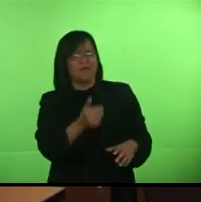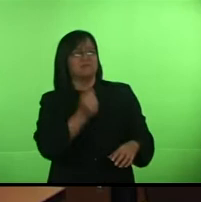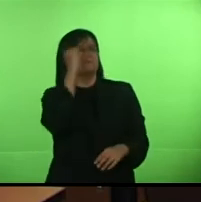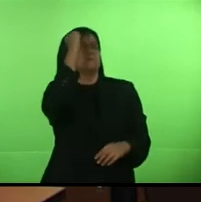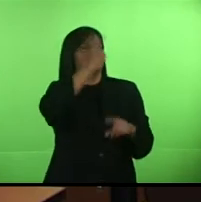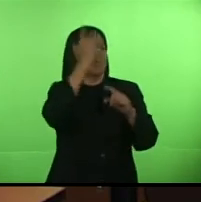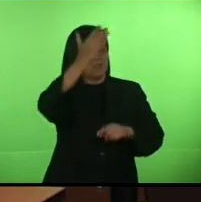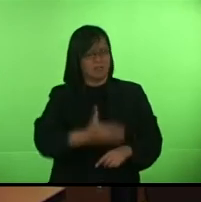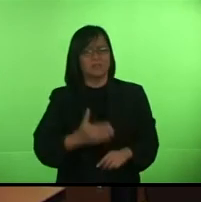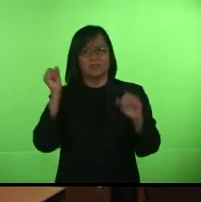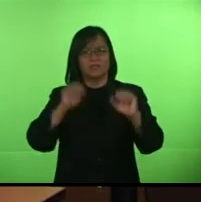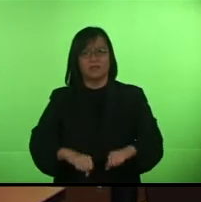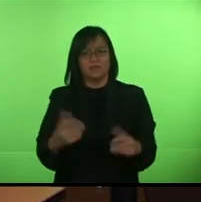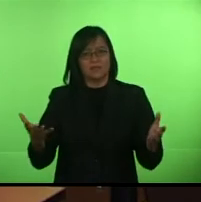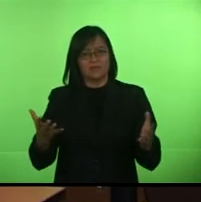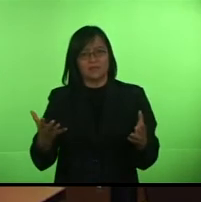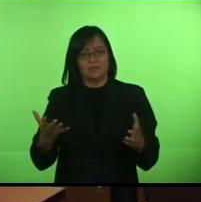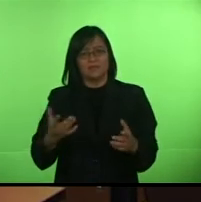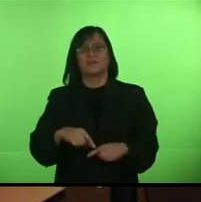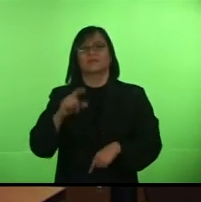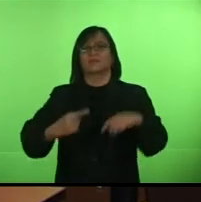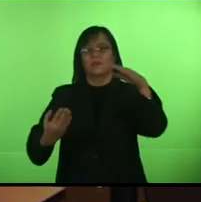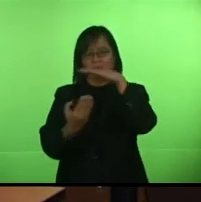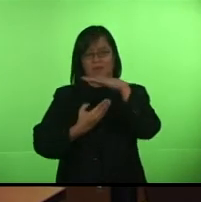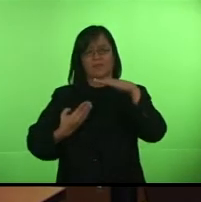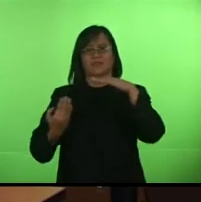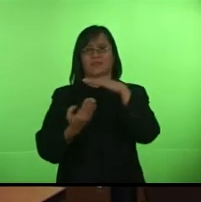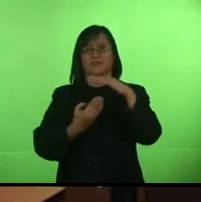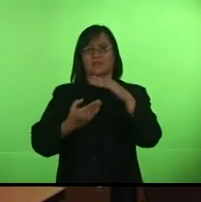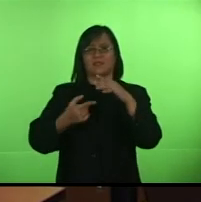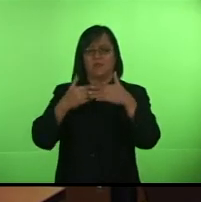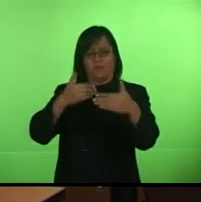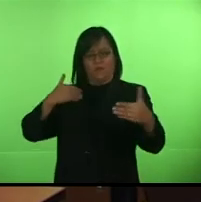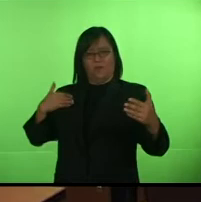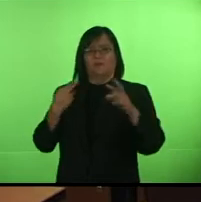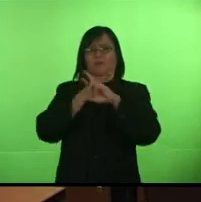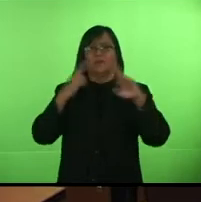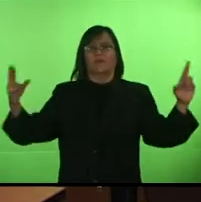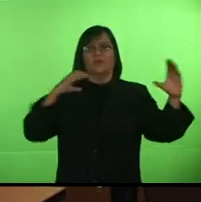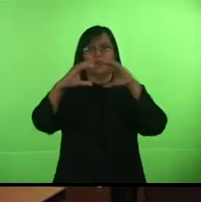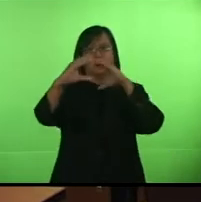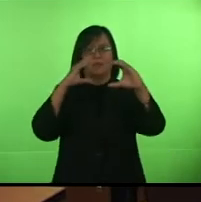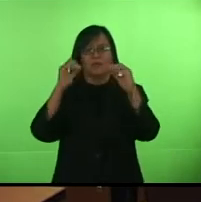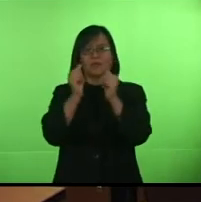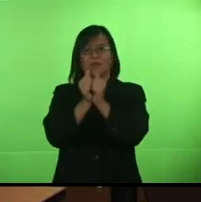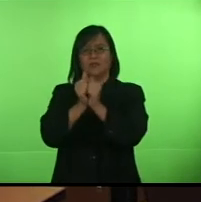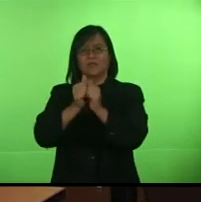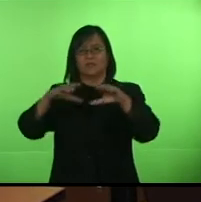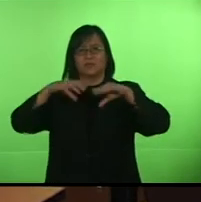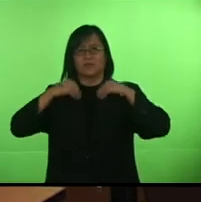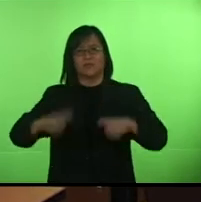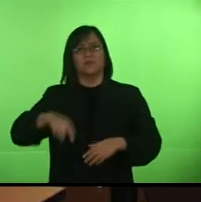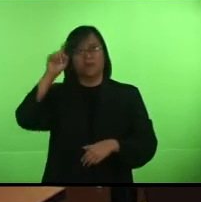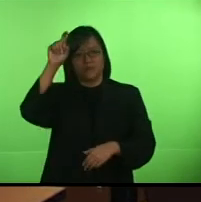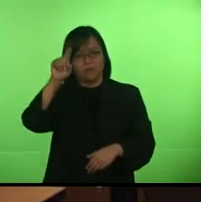So you must basically, before you are prepared to communicate with the receiver, you must really